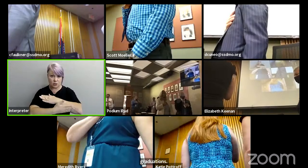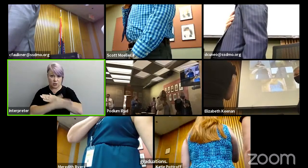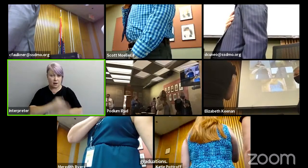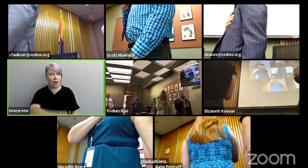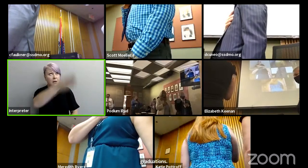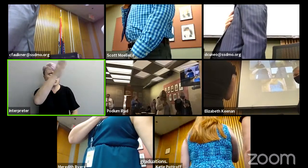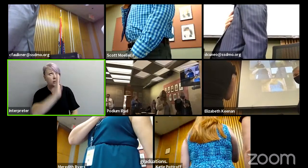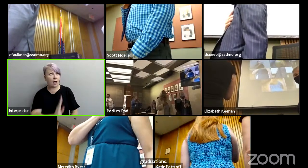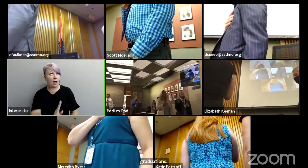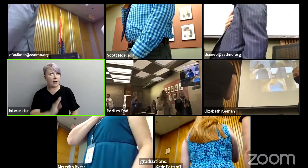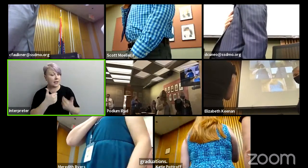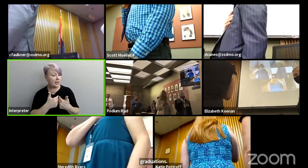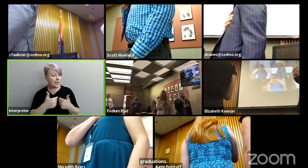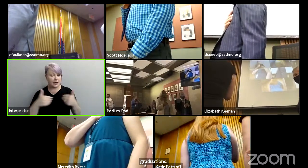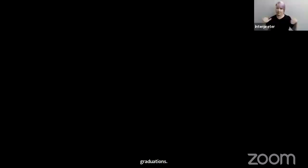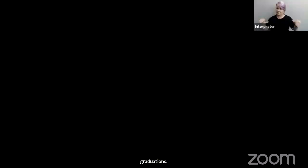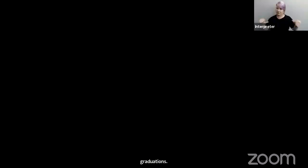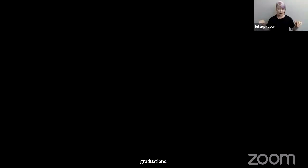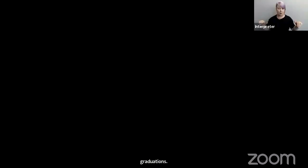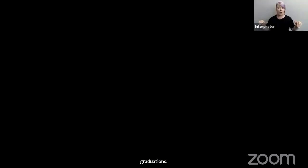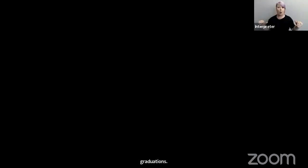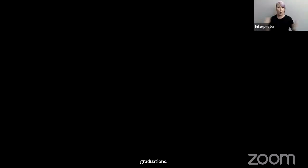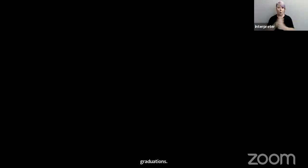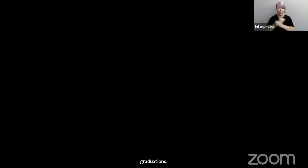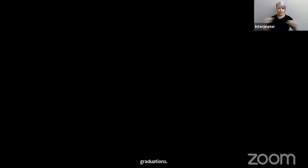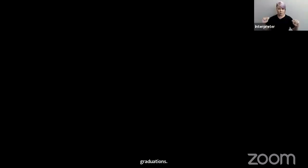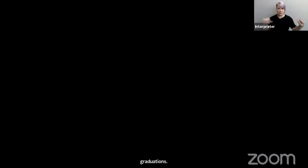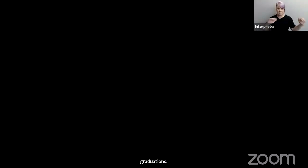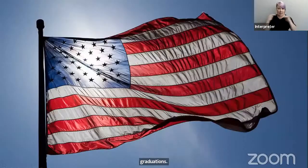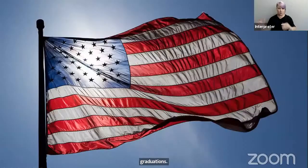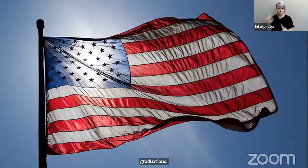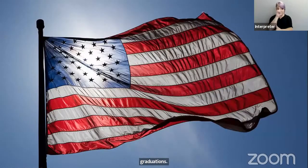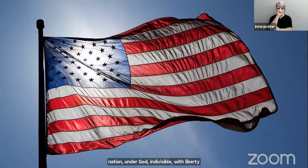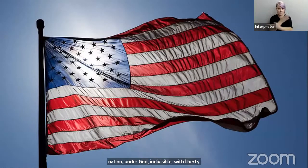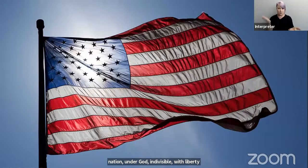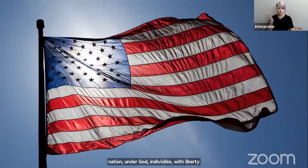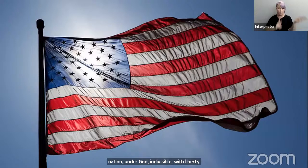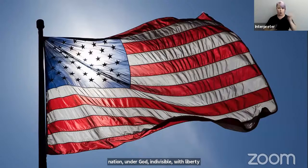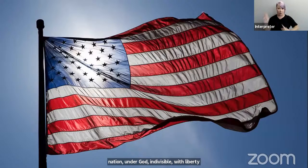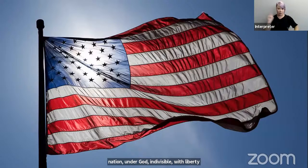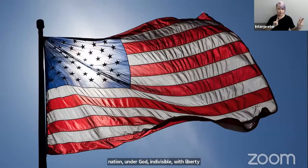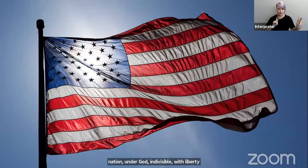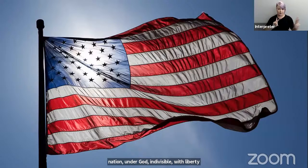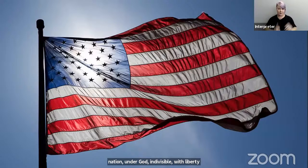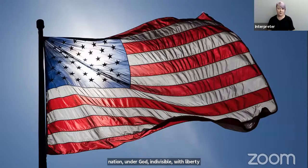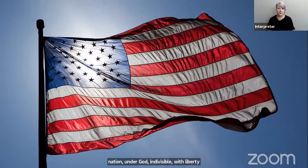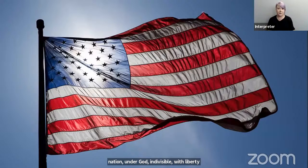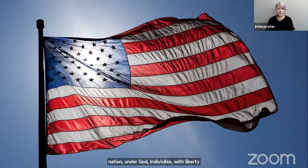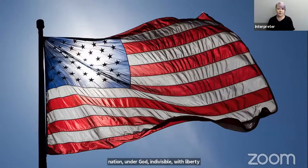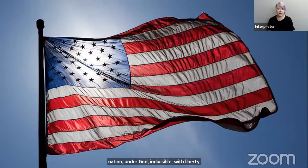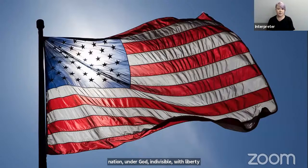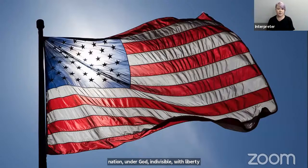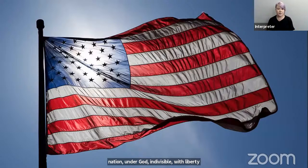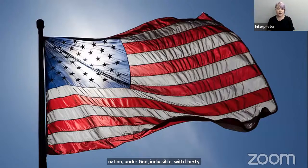one nation, under God, indivisible, with liberty and justice for all.